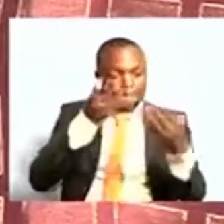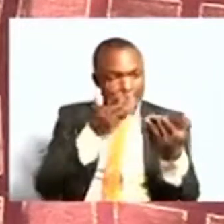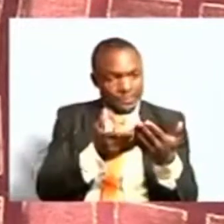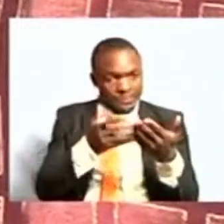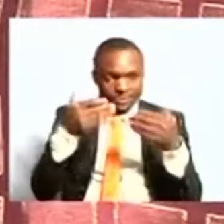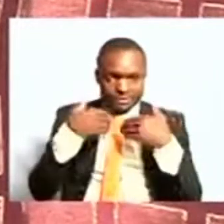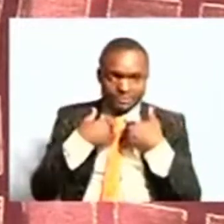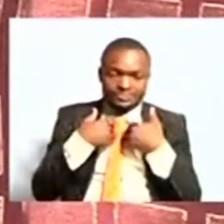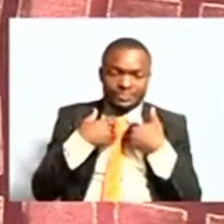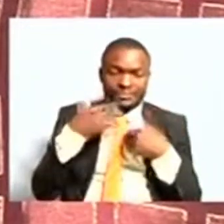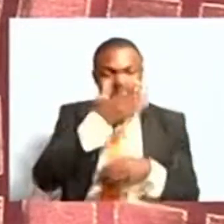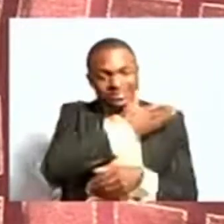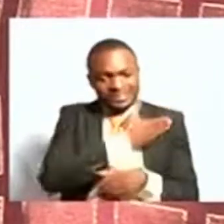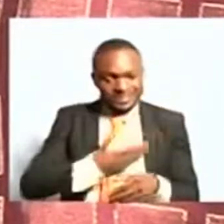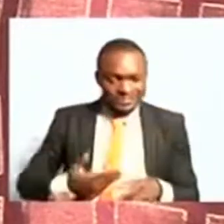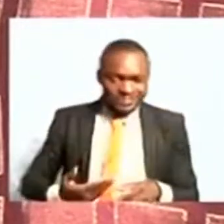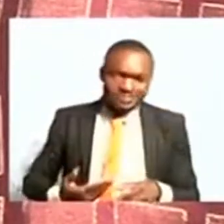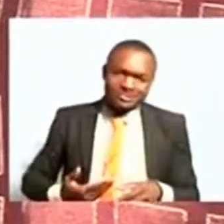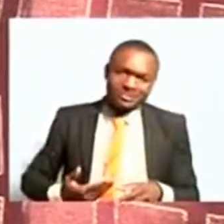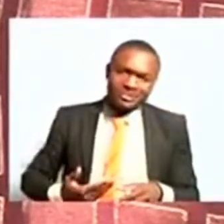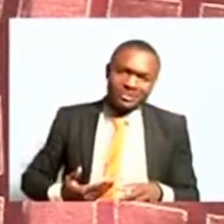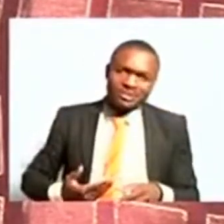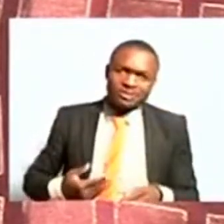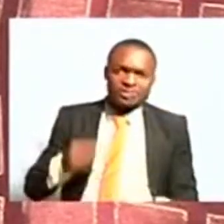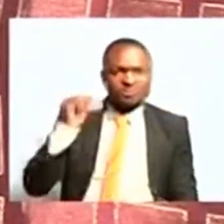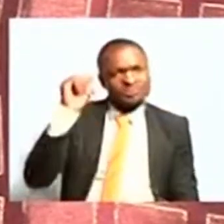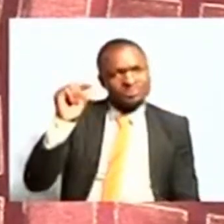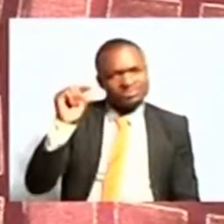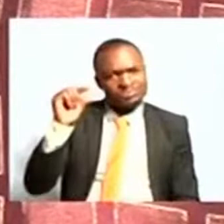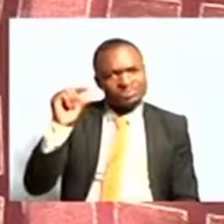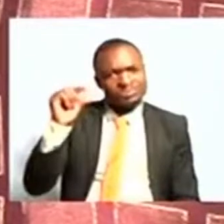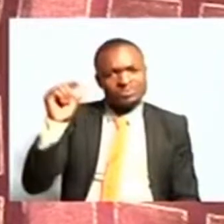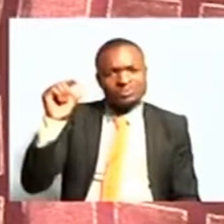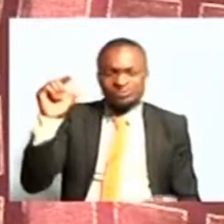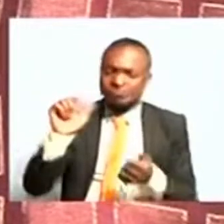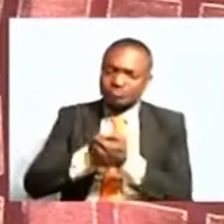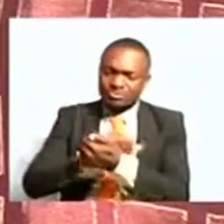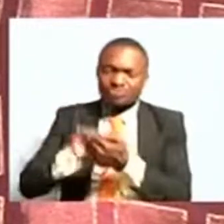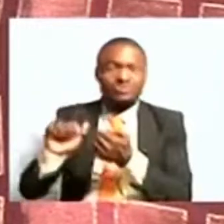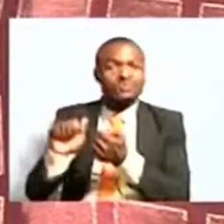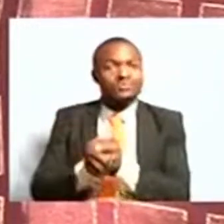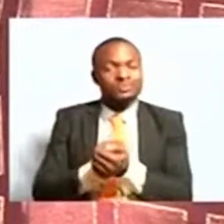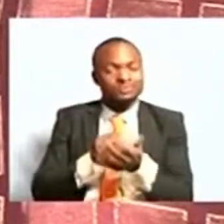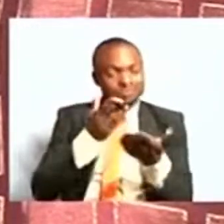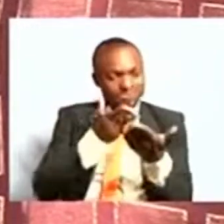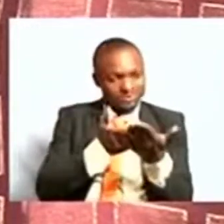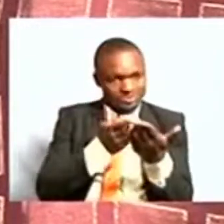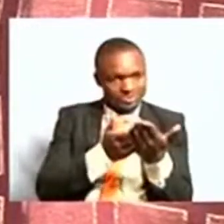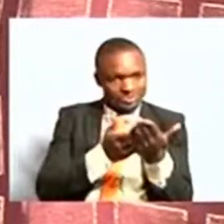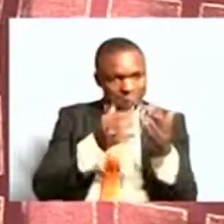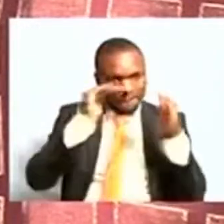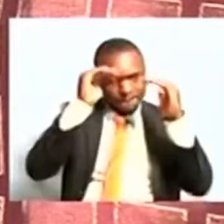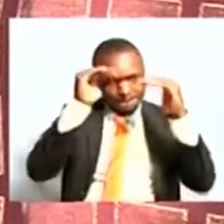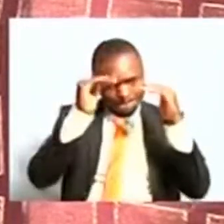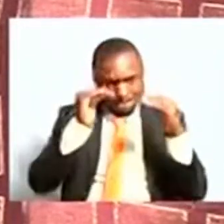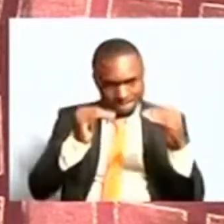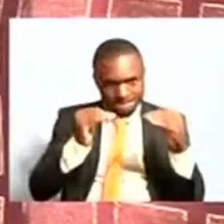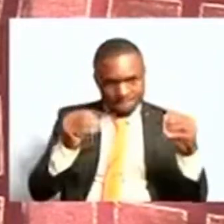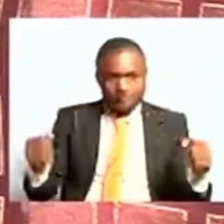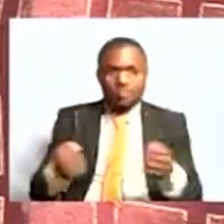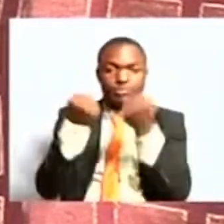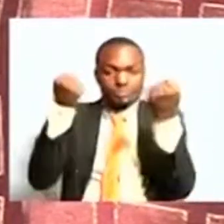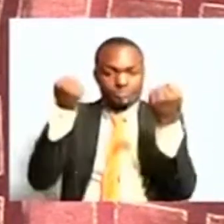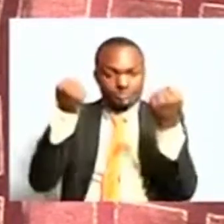the fatal, the serious, the slight, the damage only. So that's the breakdown of those accidents.